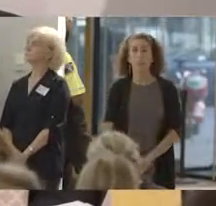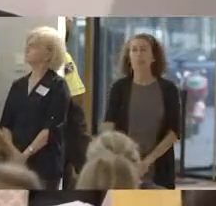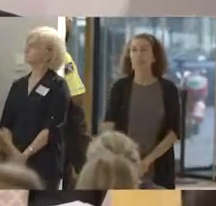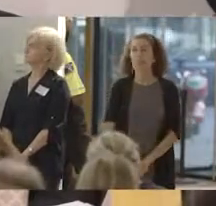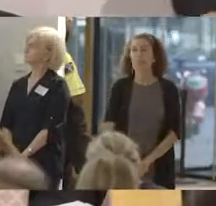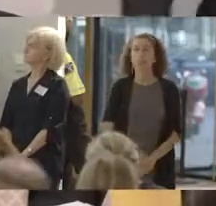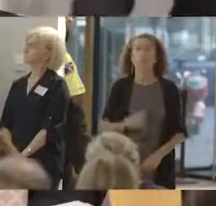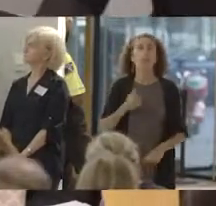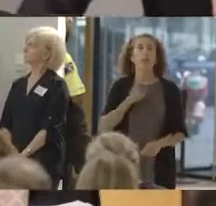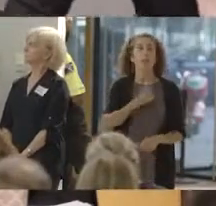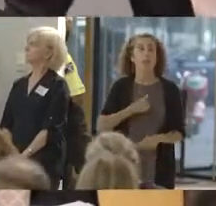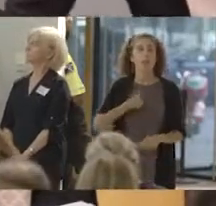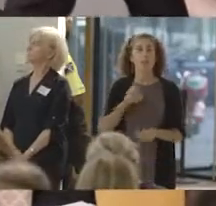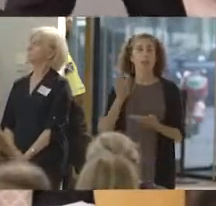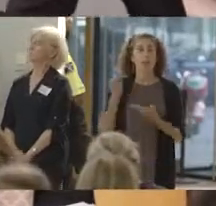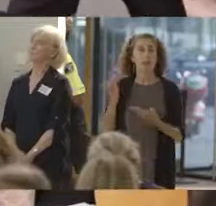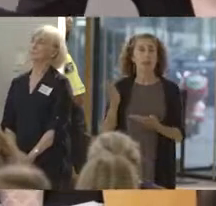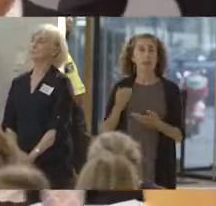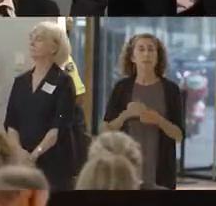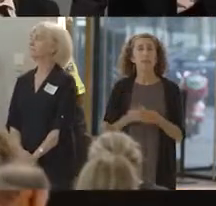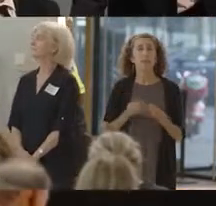And I'm sorry that the material isn't